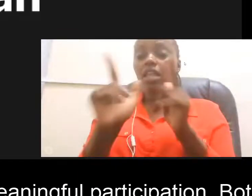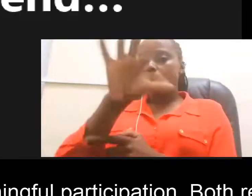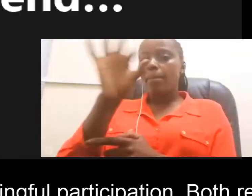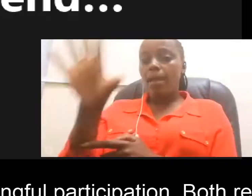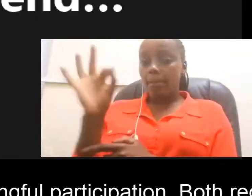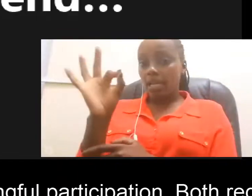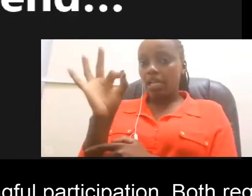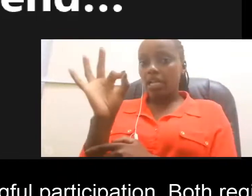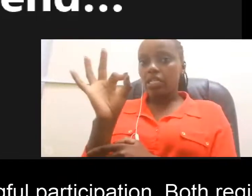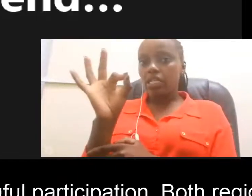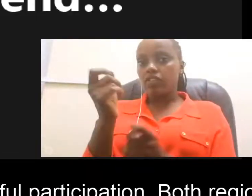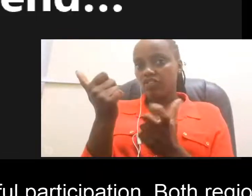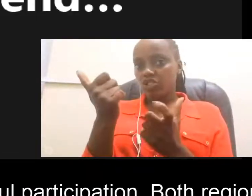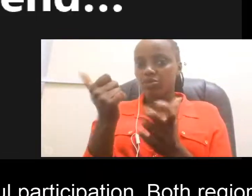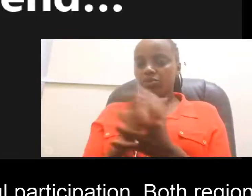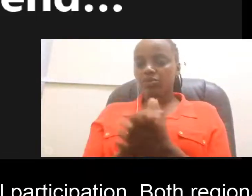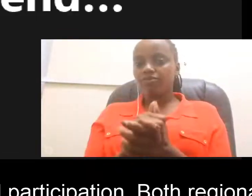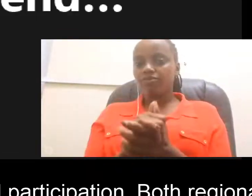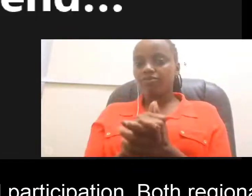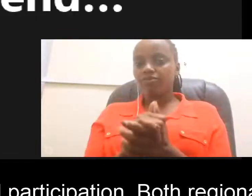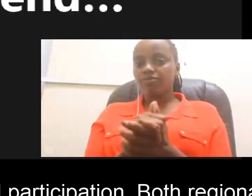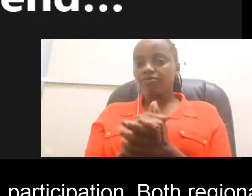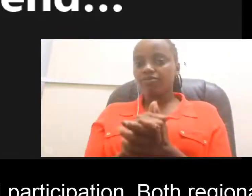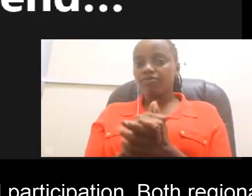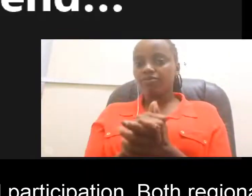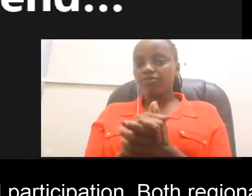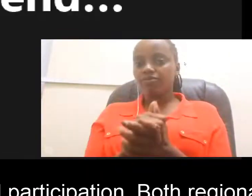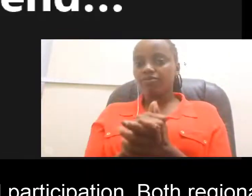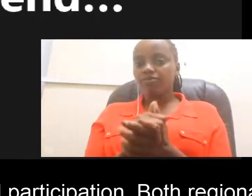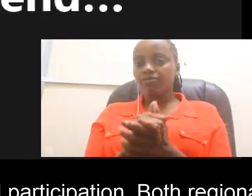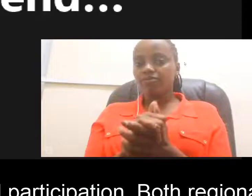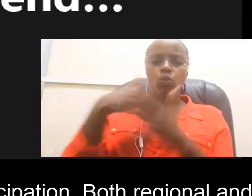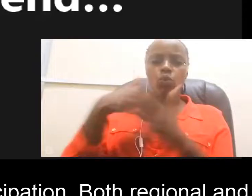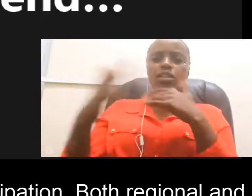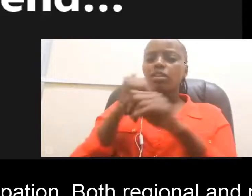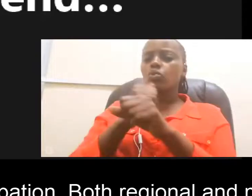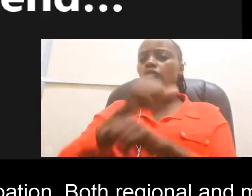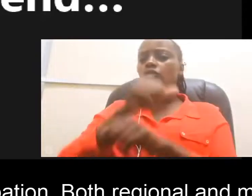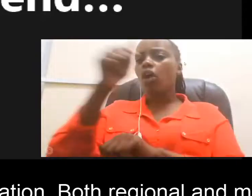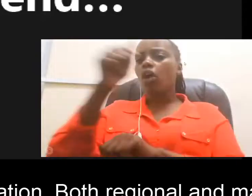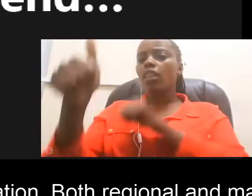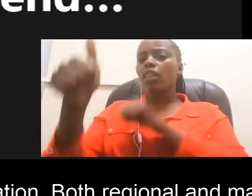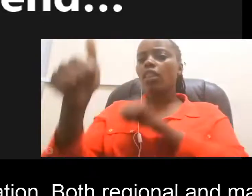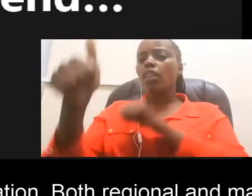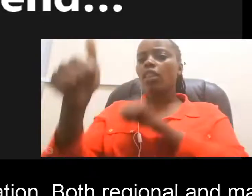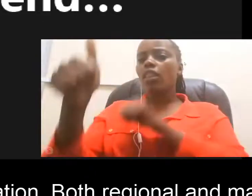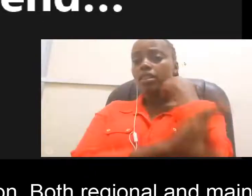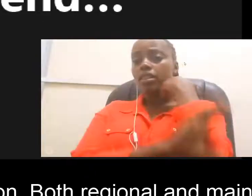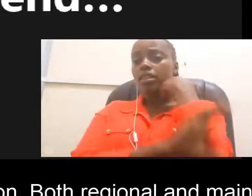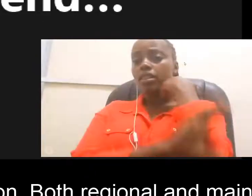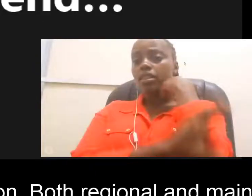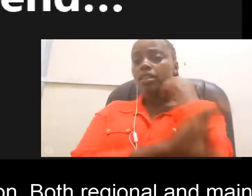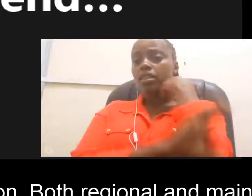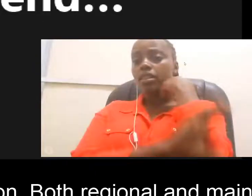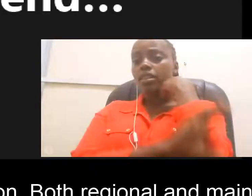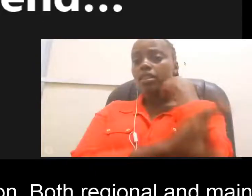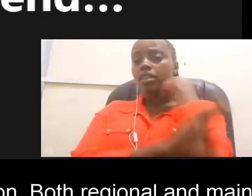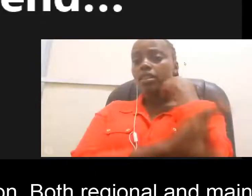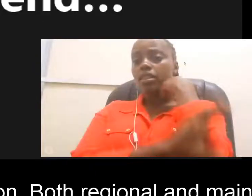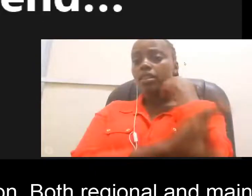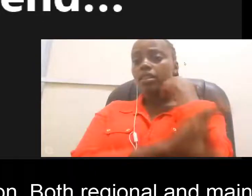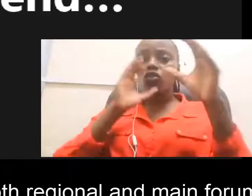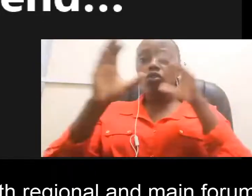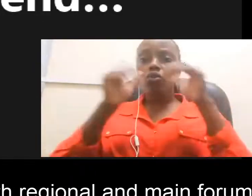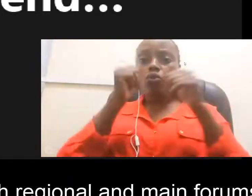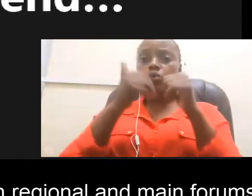that I don't know what is working for the others in the other countries, but related to the earlier conversation we had